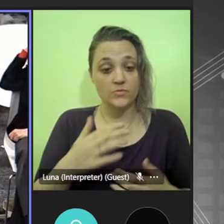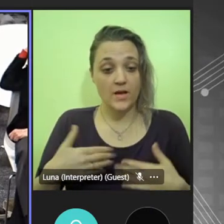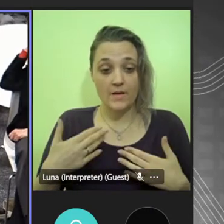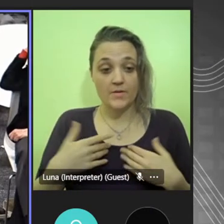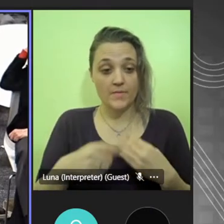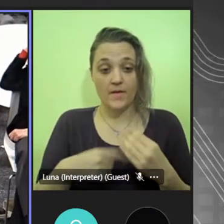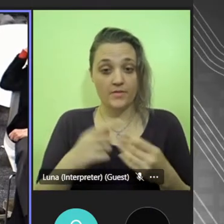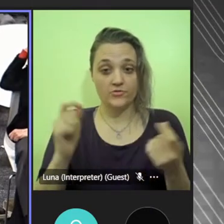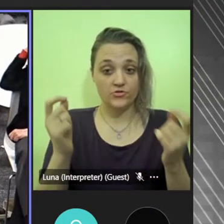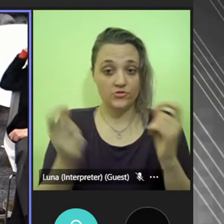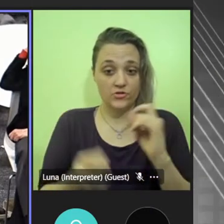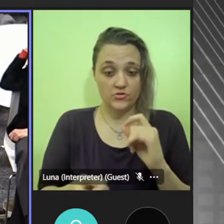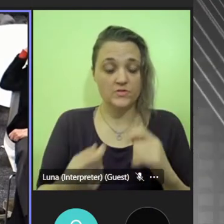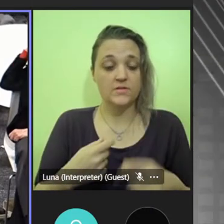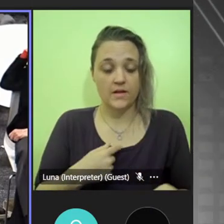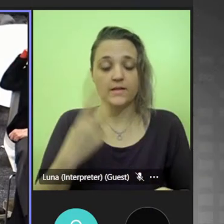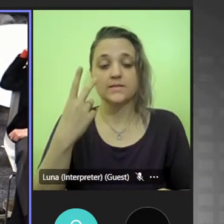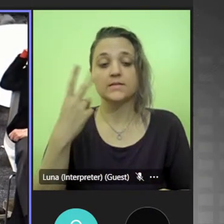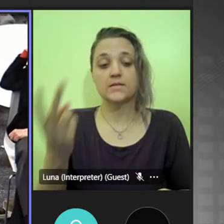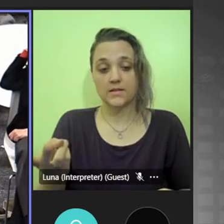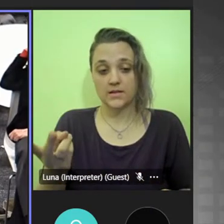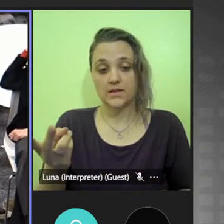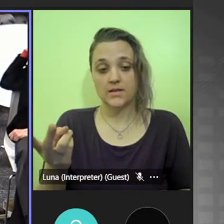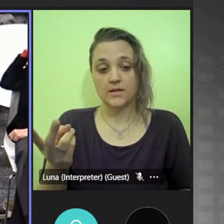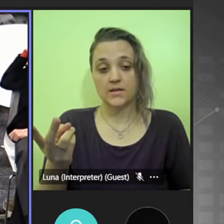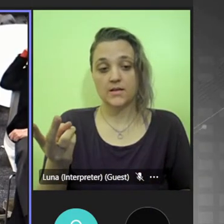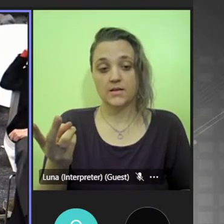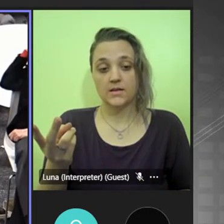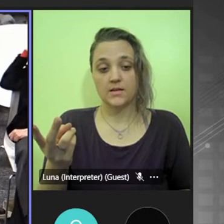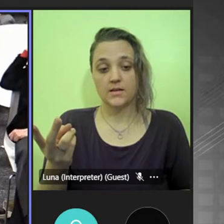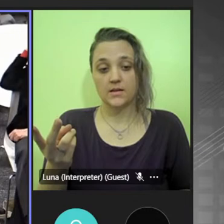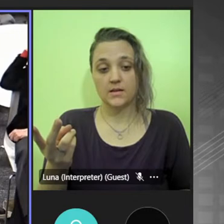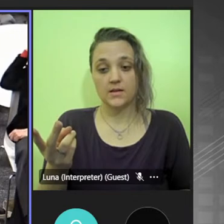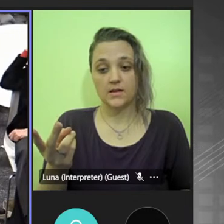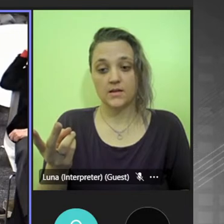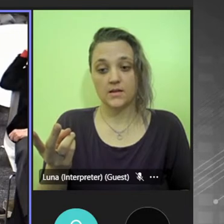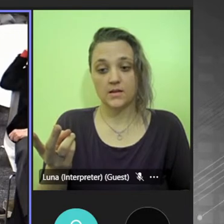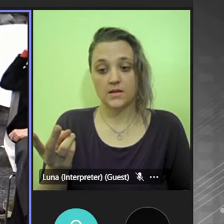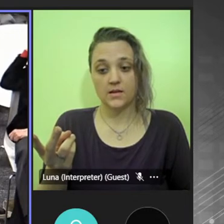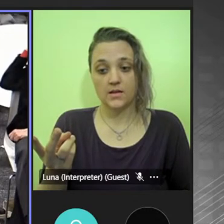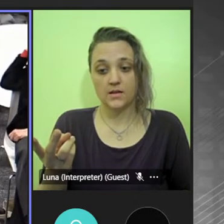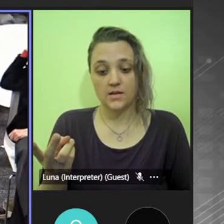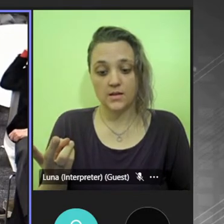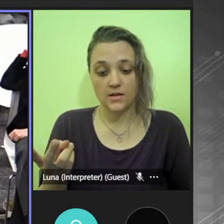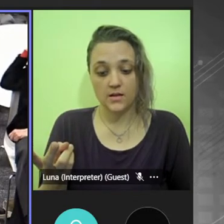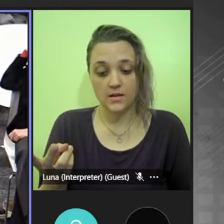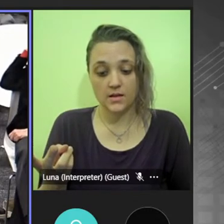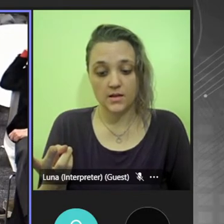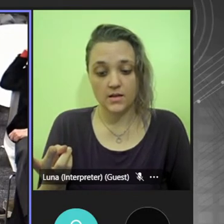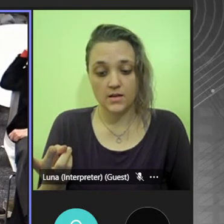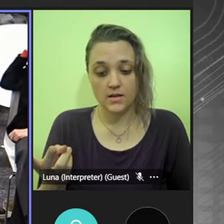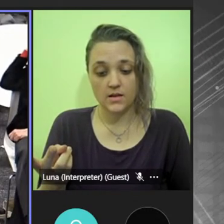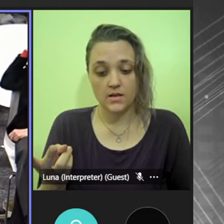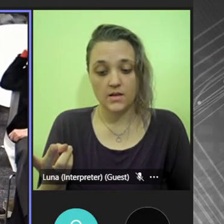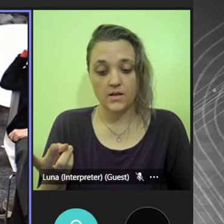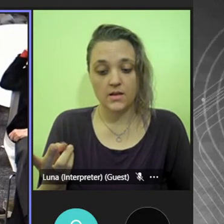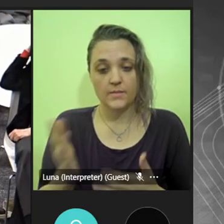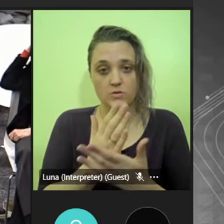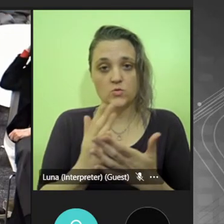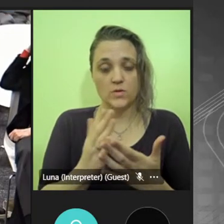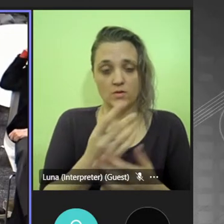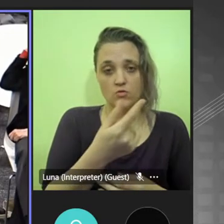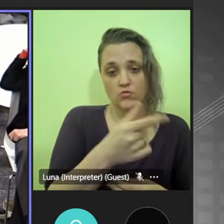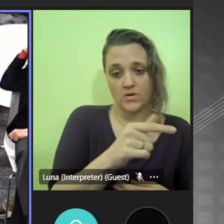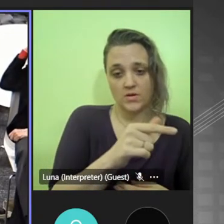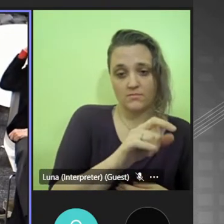also I'm not too happy about the changes I see I like to I like to I like to eat all lunchable rain